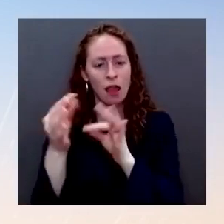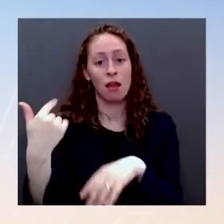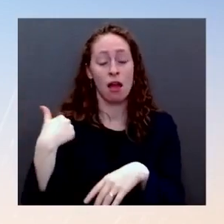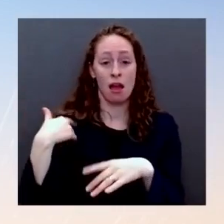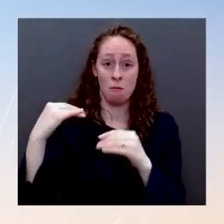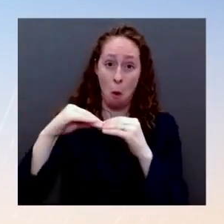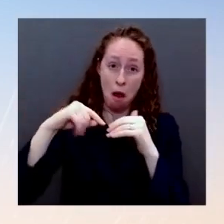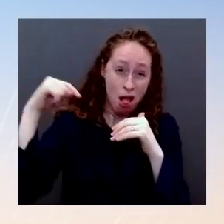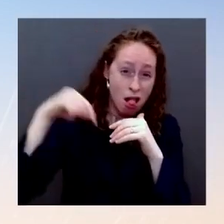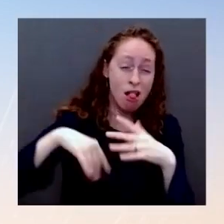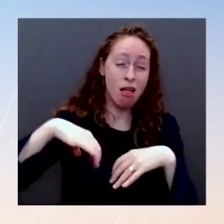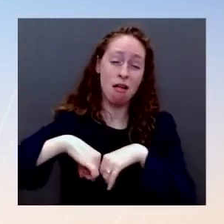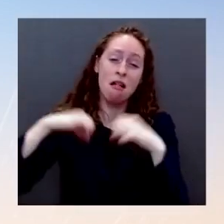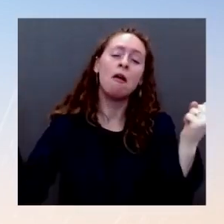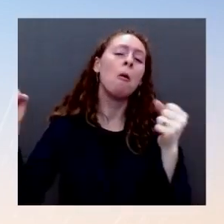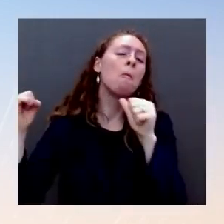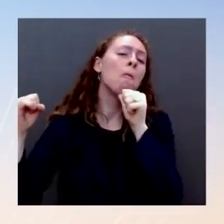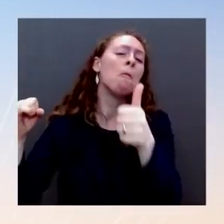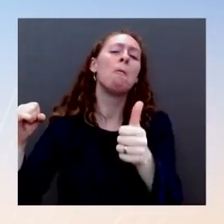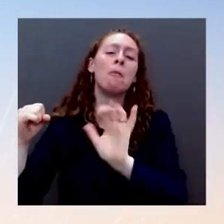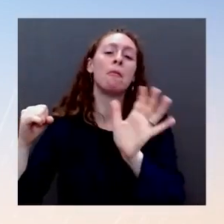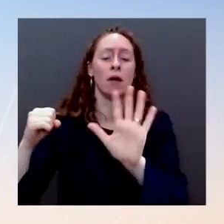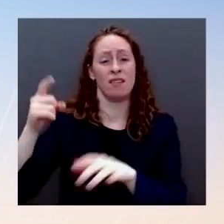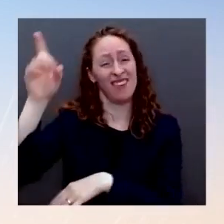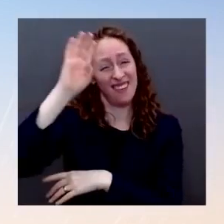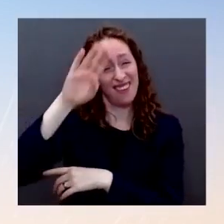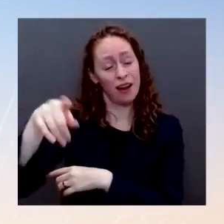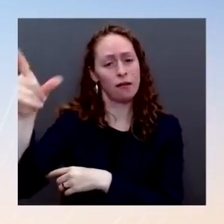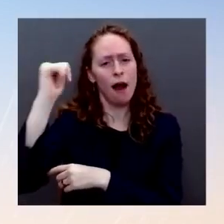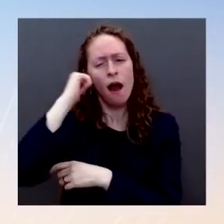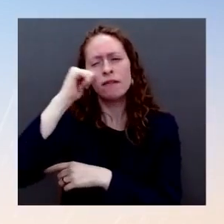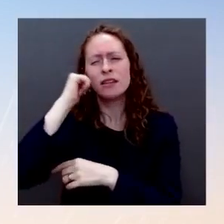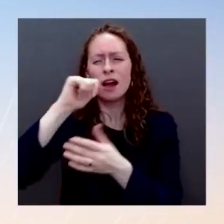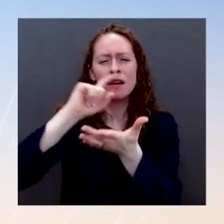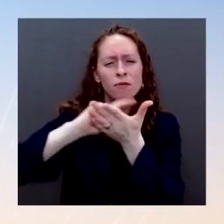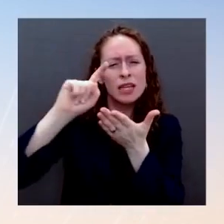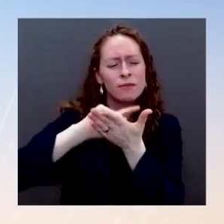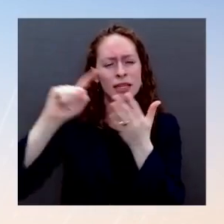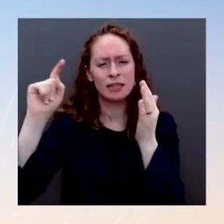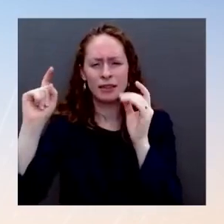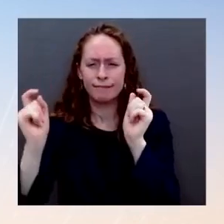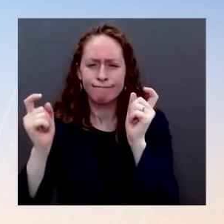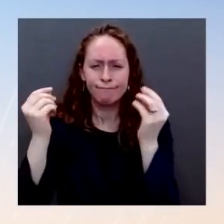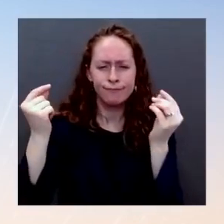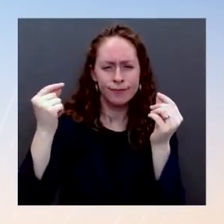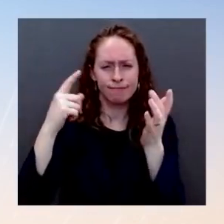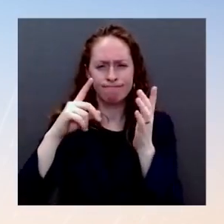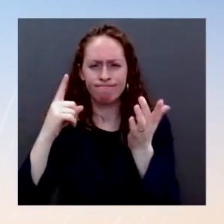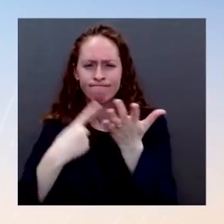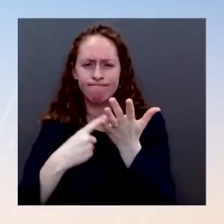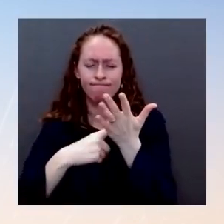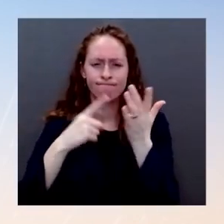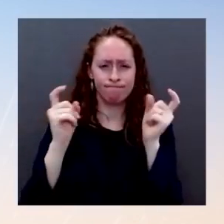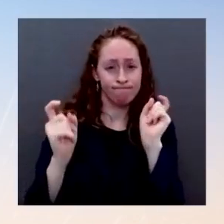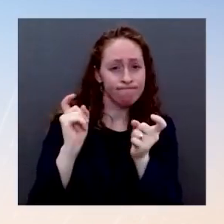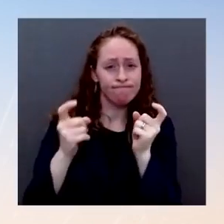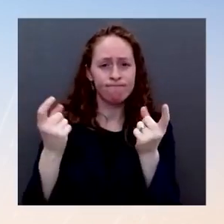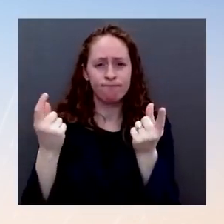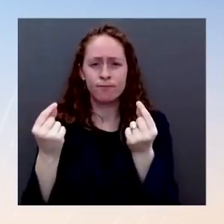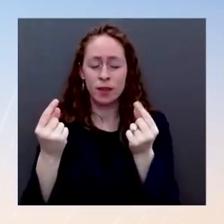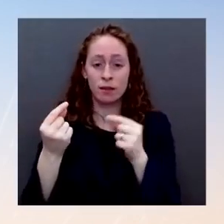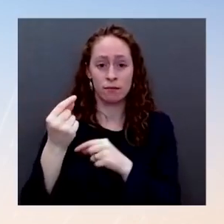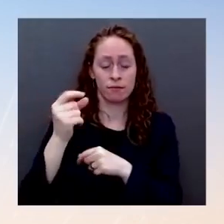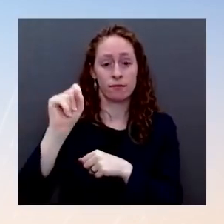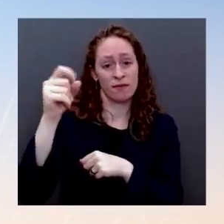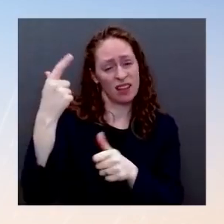information they can update on based on the science. And sometimes that means changing recommendations, that means adding to recommendations,